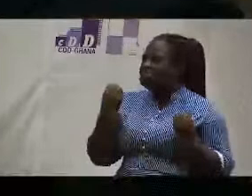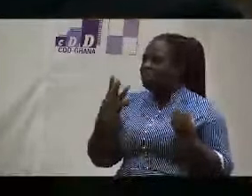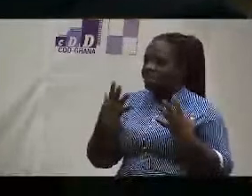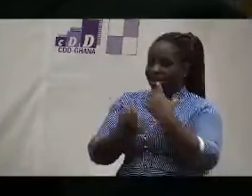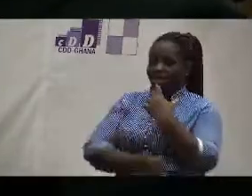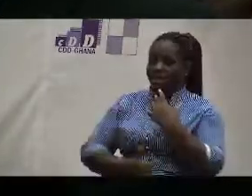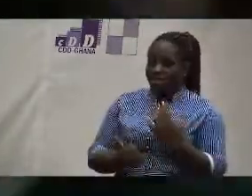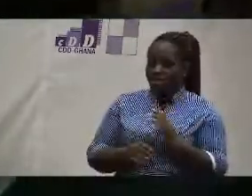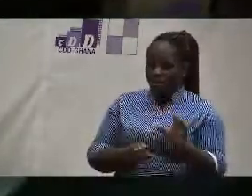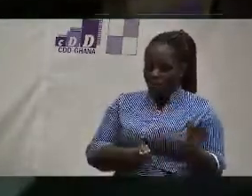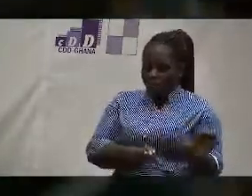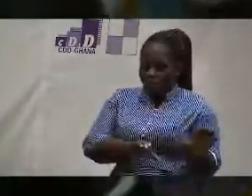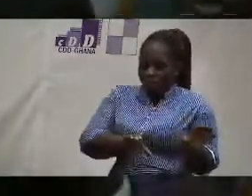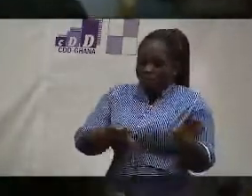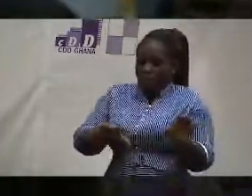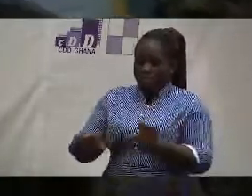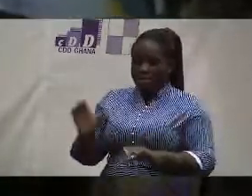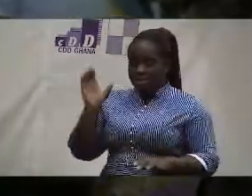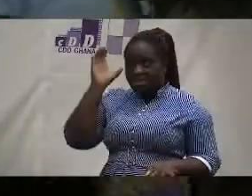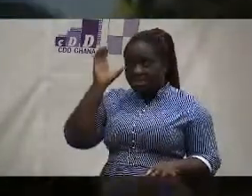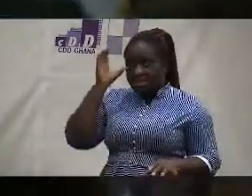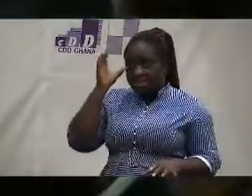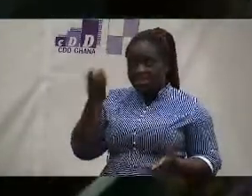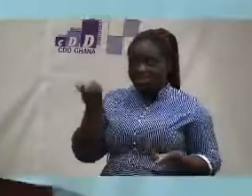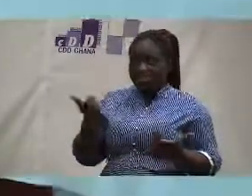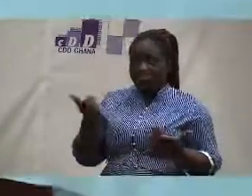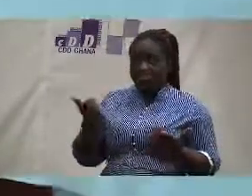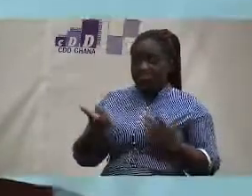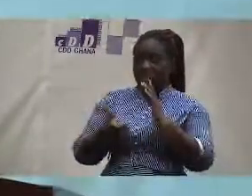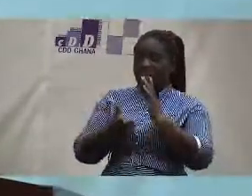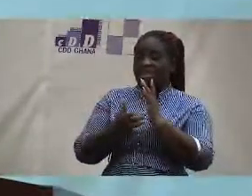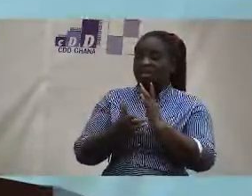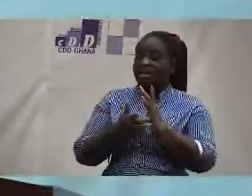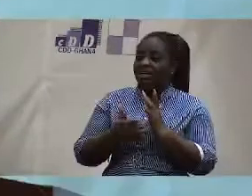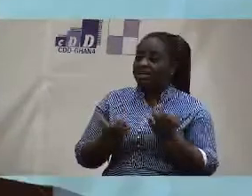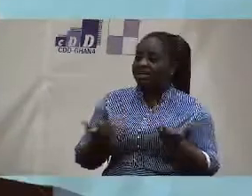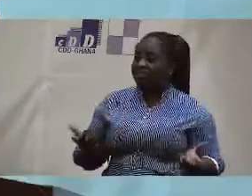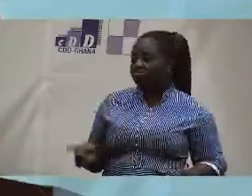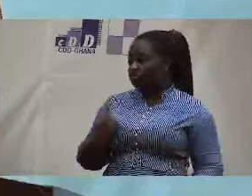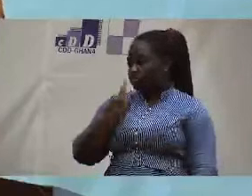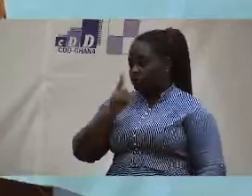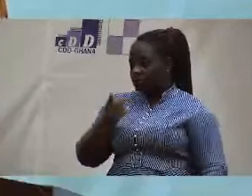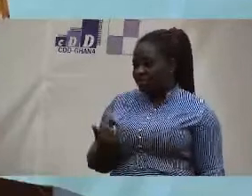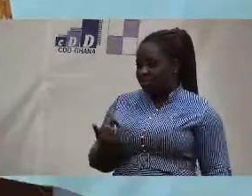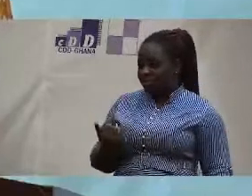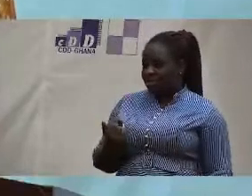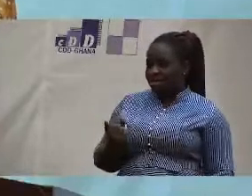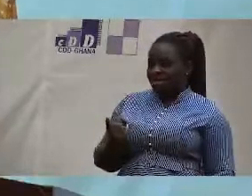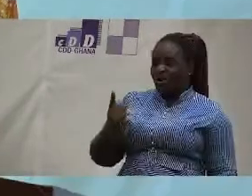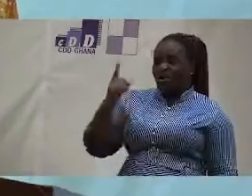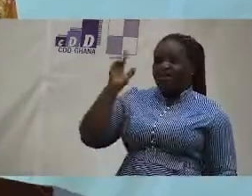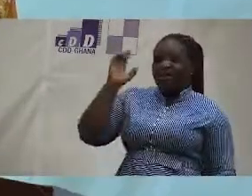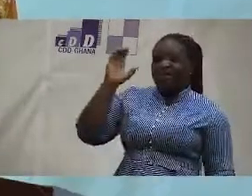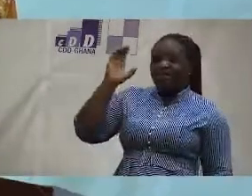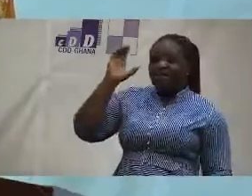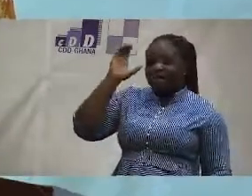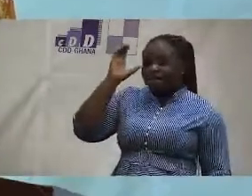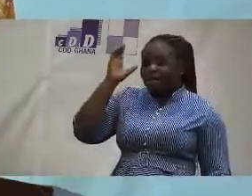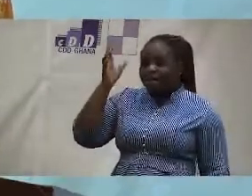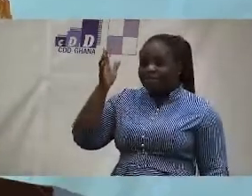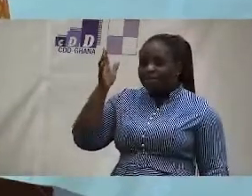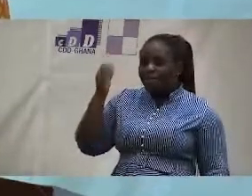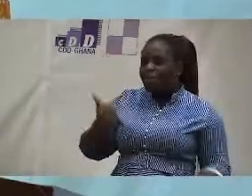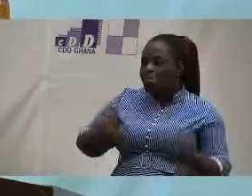moving towards the Chinese model of digital authoritarianism. In fact, a shimmer of most of